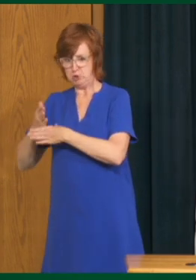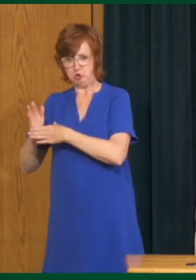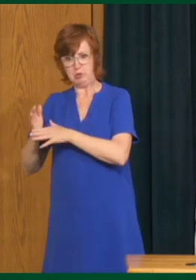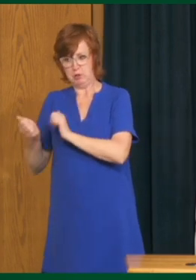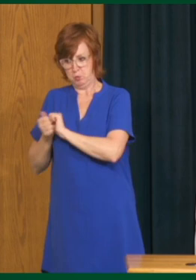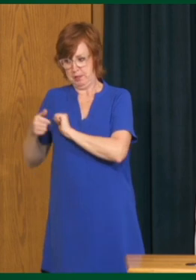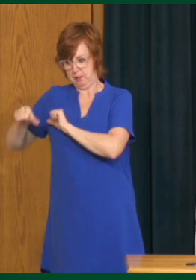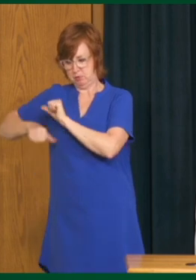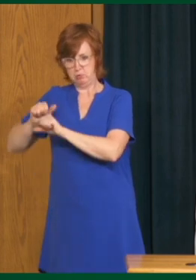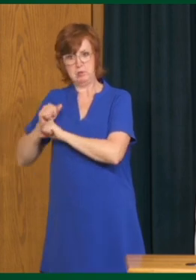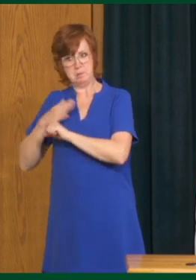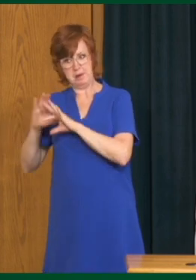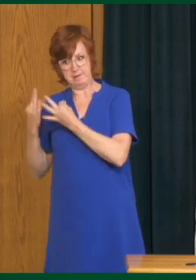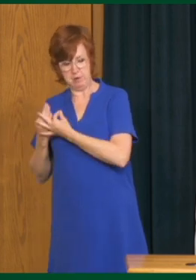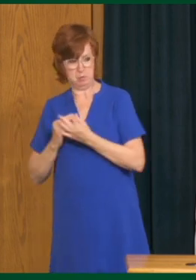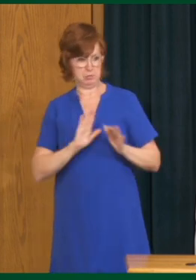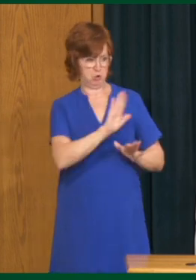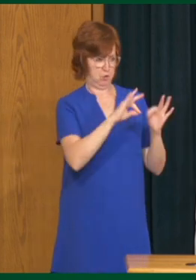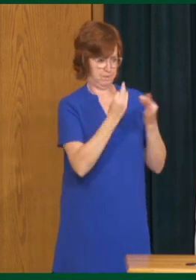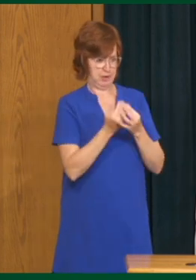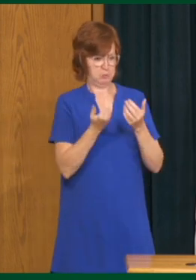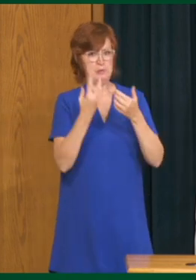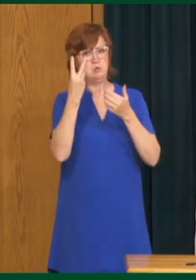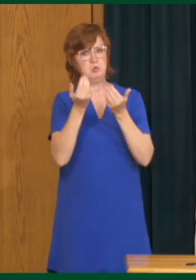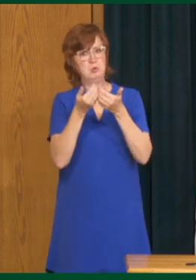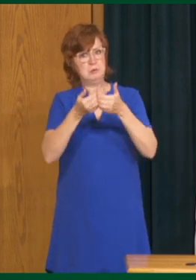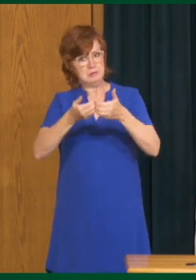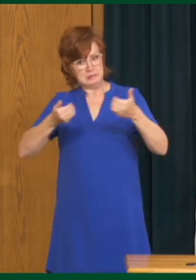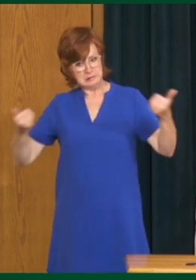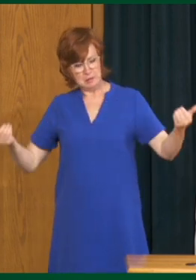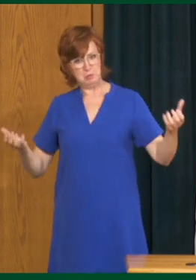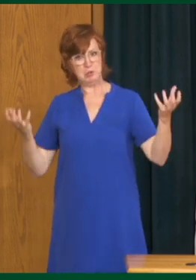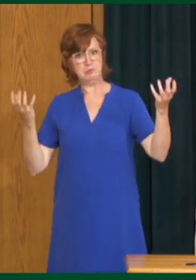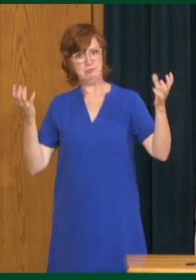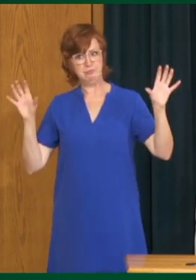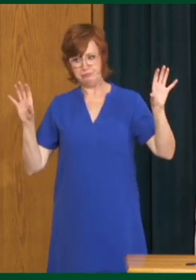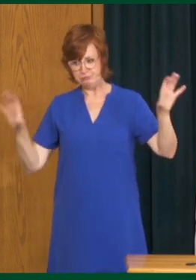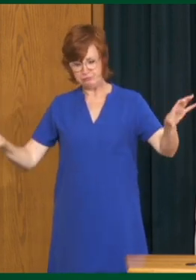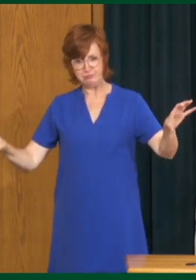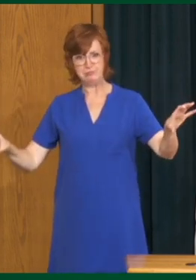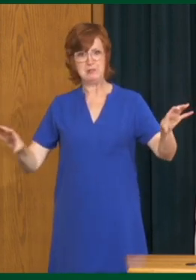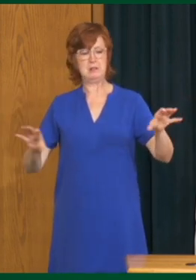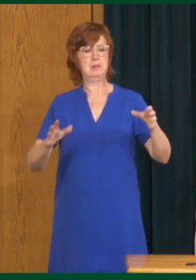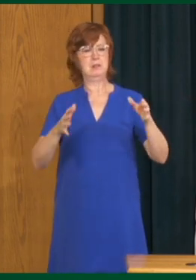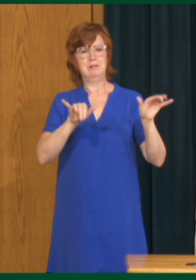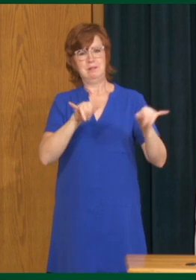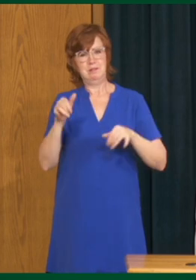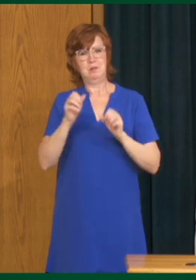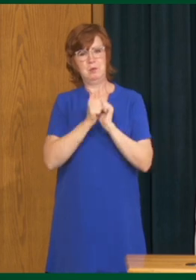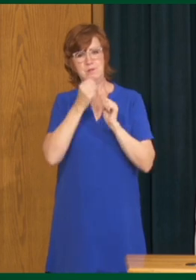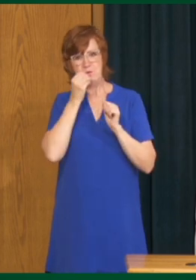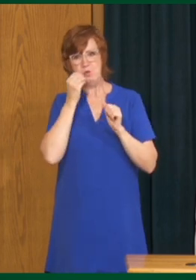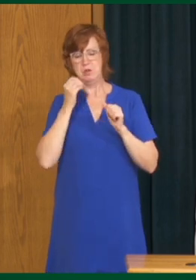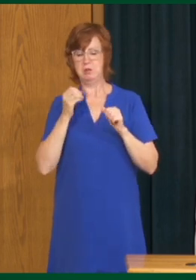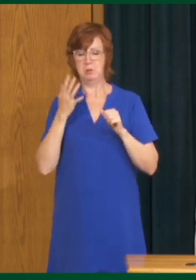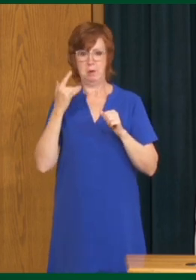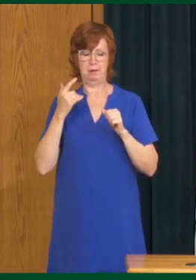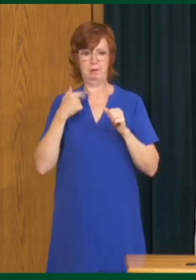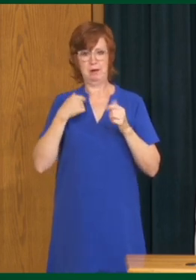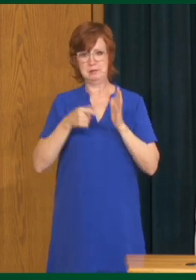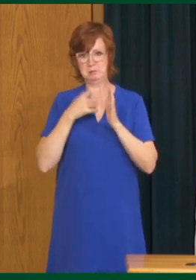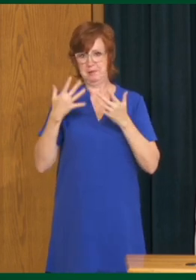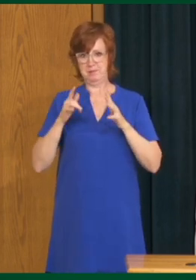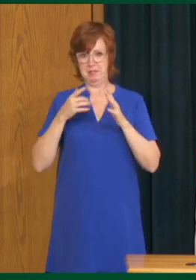best physical distancing and other rules we can to get through this, and do that in a nice way and not